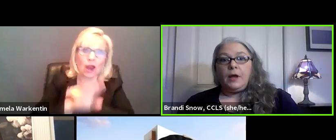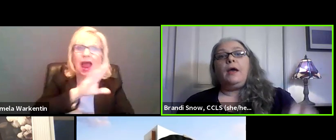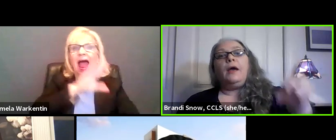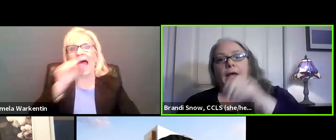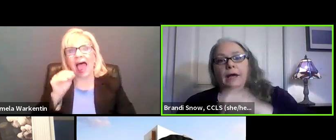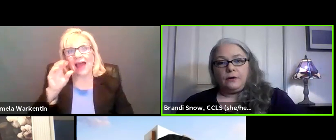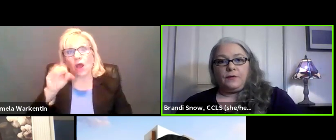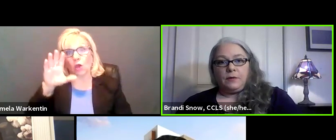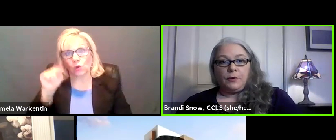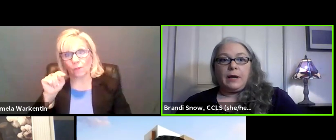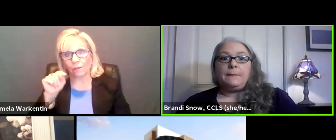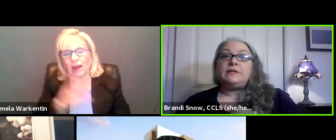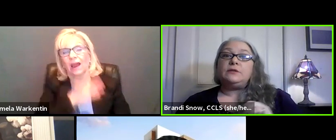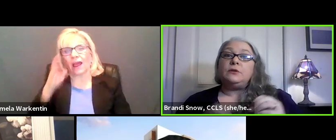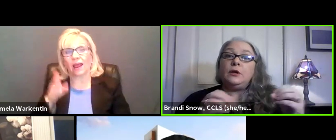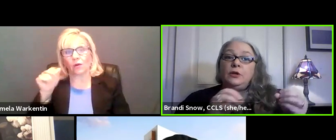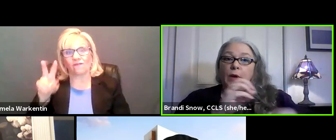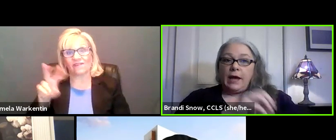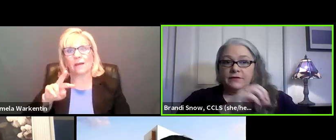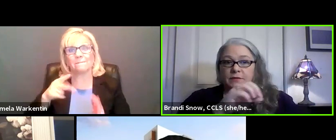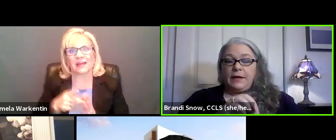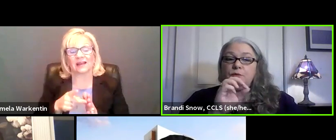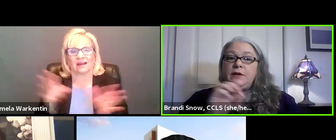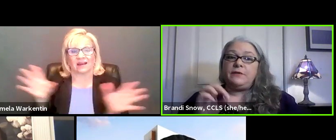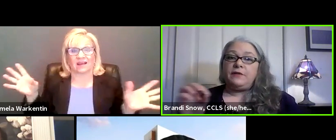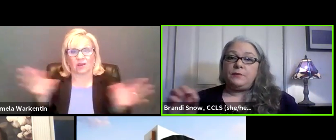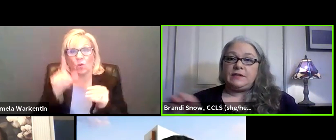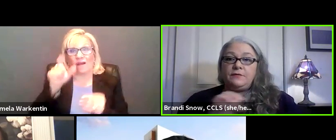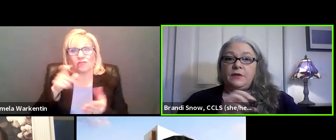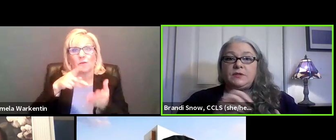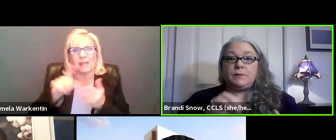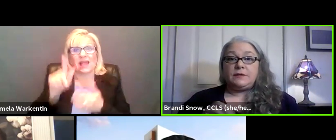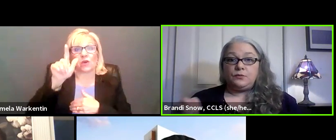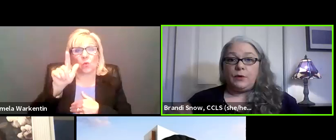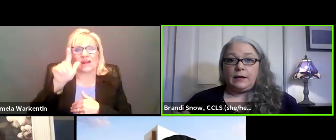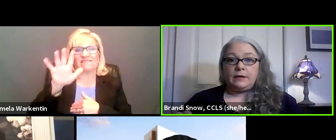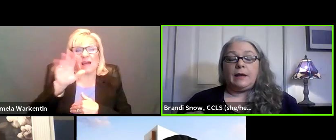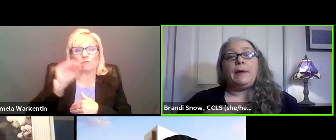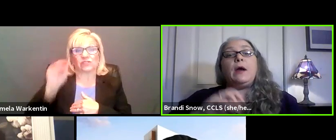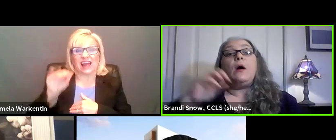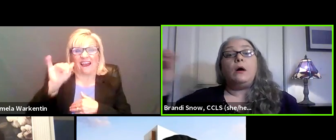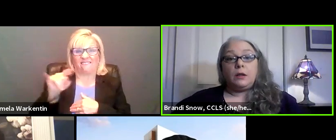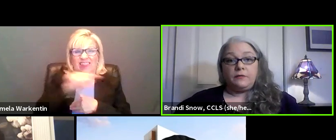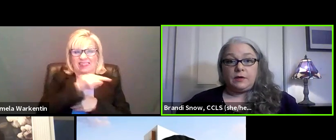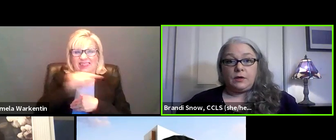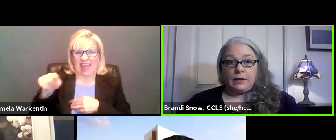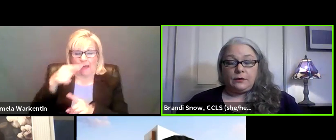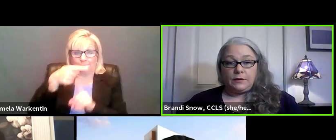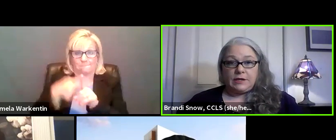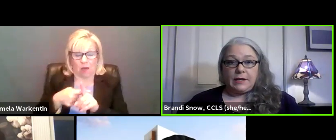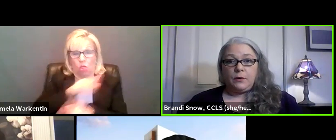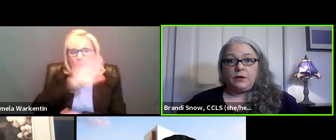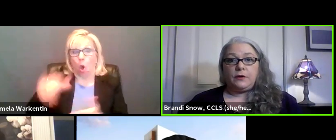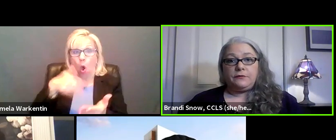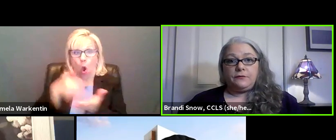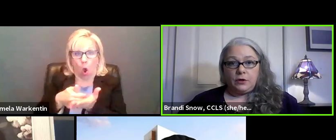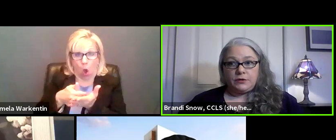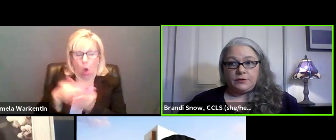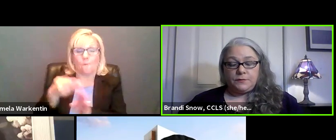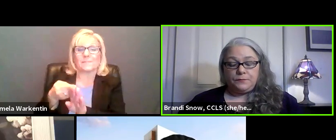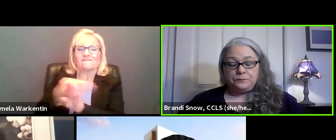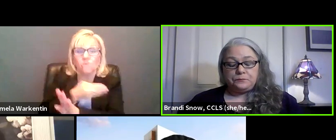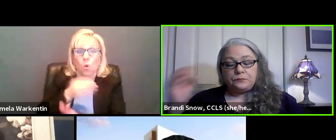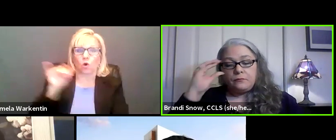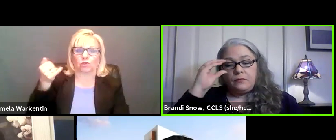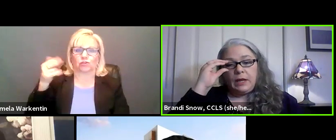October and November. It means you have to pay 25% of those months' rent and pay all of it no later than January